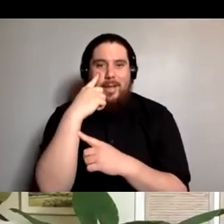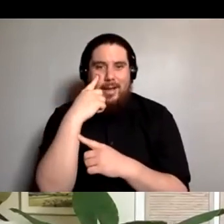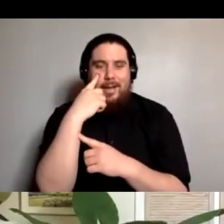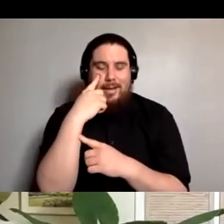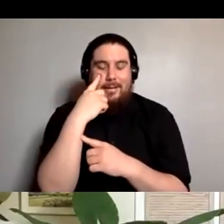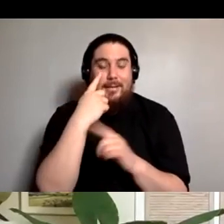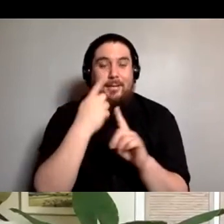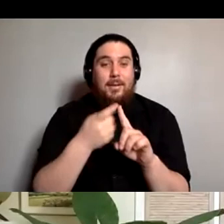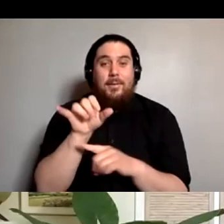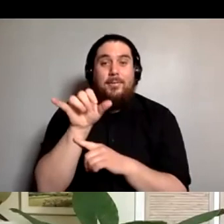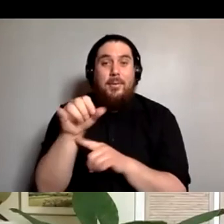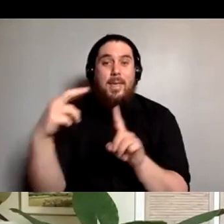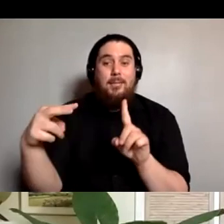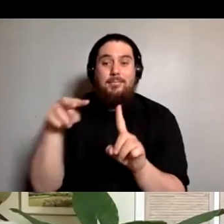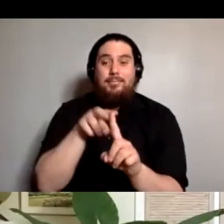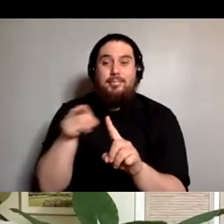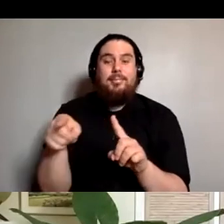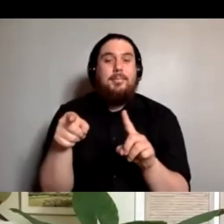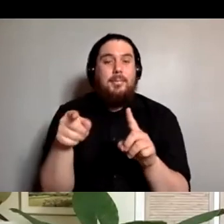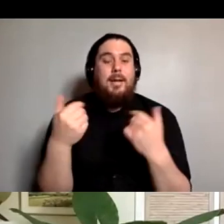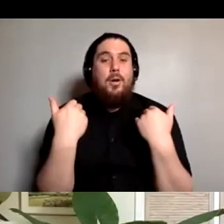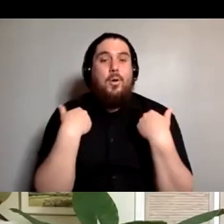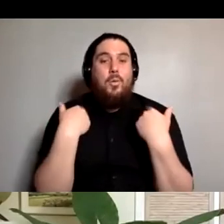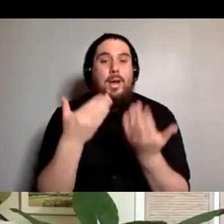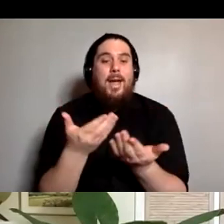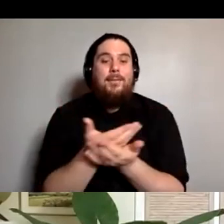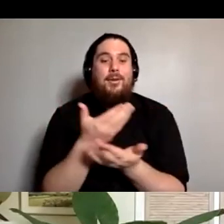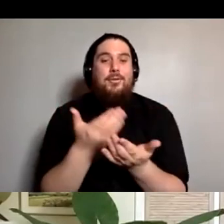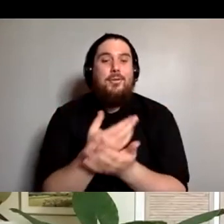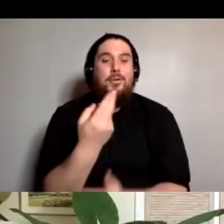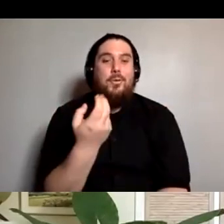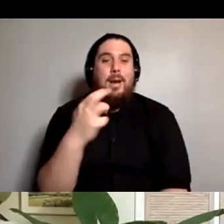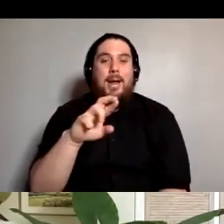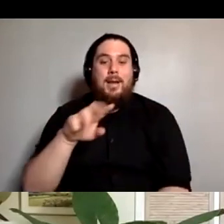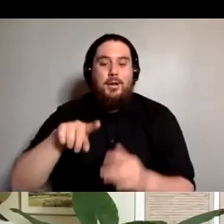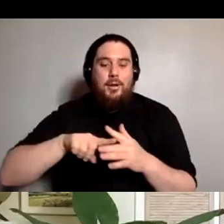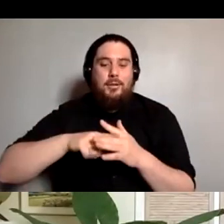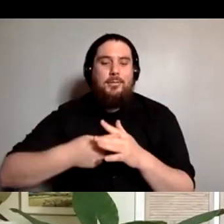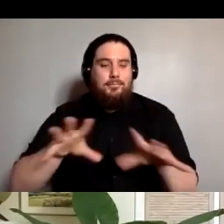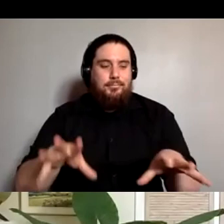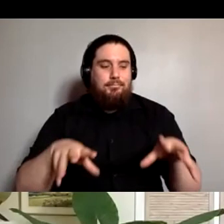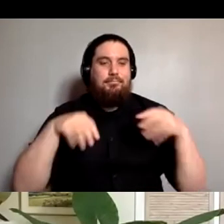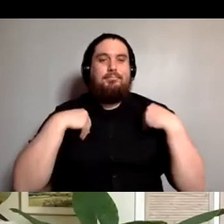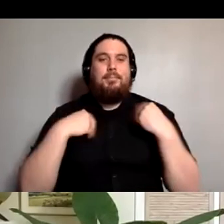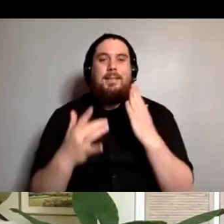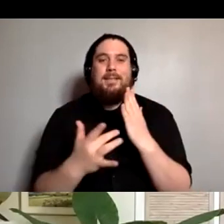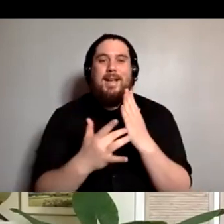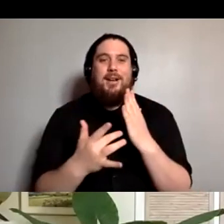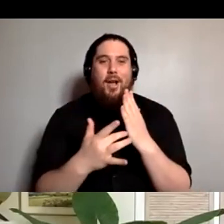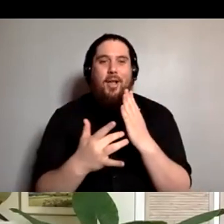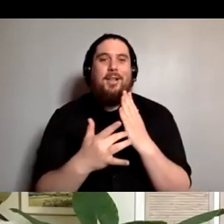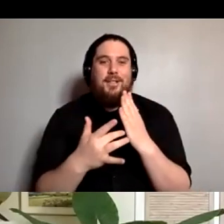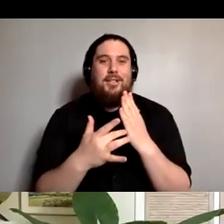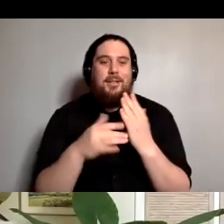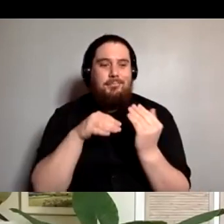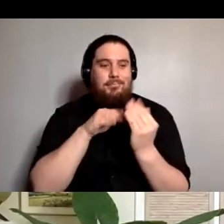that standpoint, there is an emerging, a new breed of HR that actually embracing the technology head on and understand